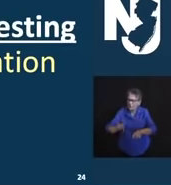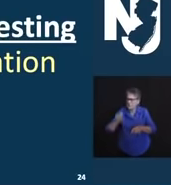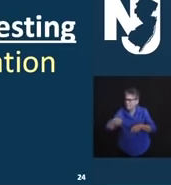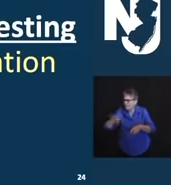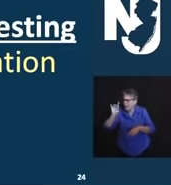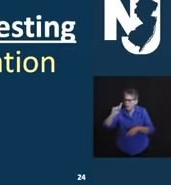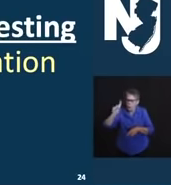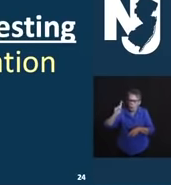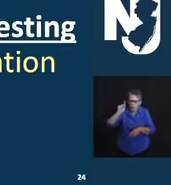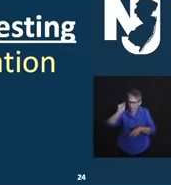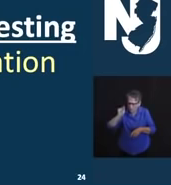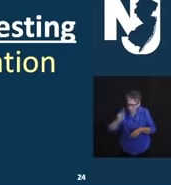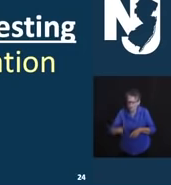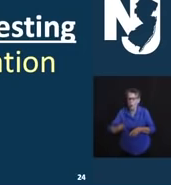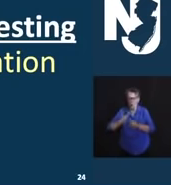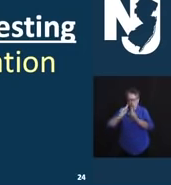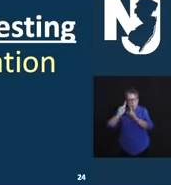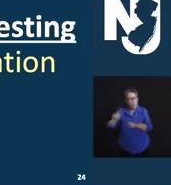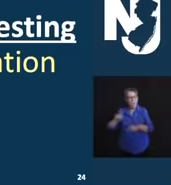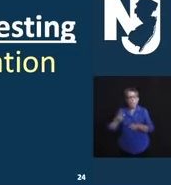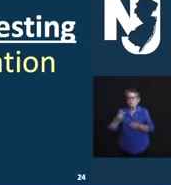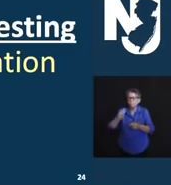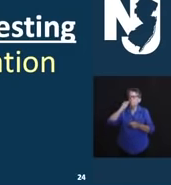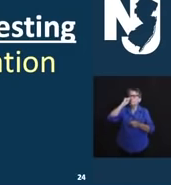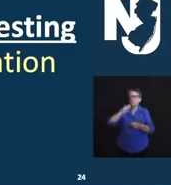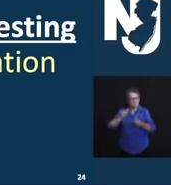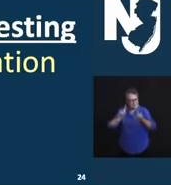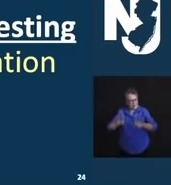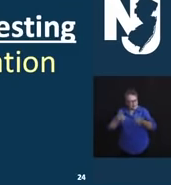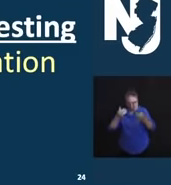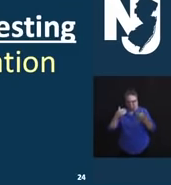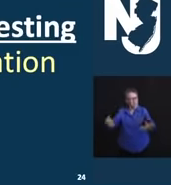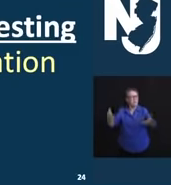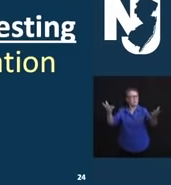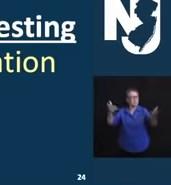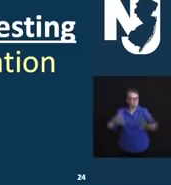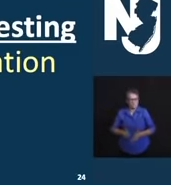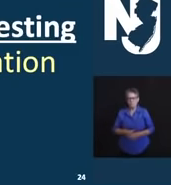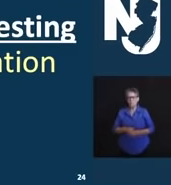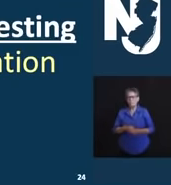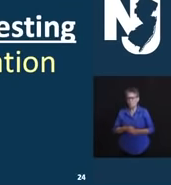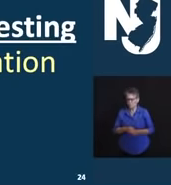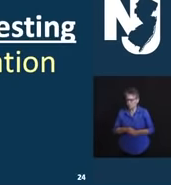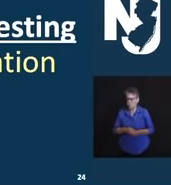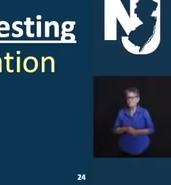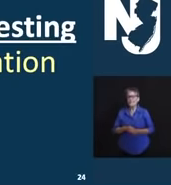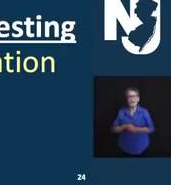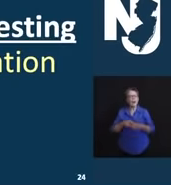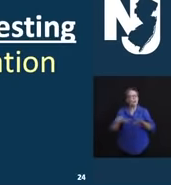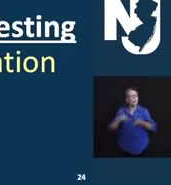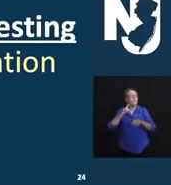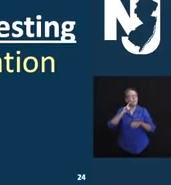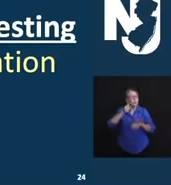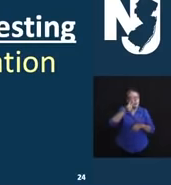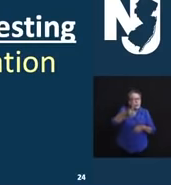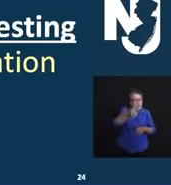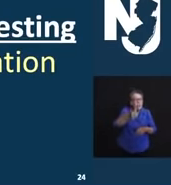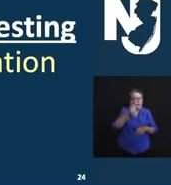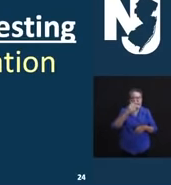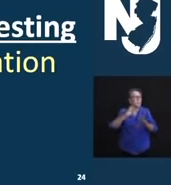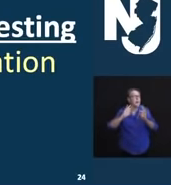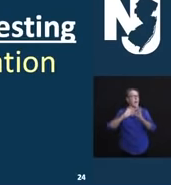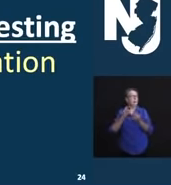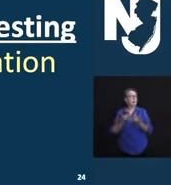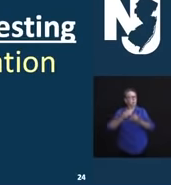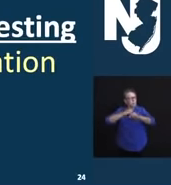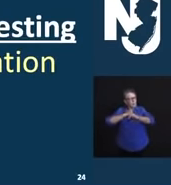and your community if you're carrying the virus. The more you know, the more we can all pull together to win this war. One